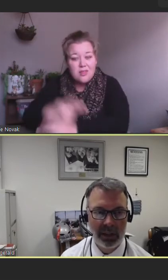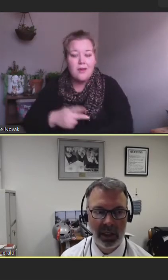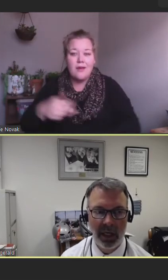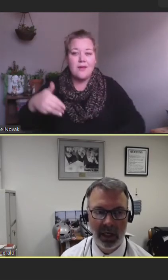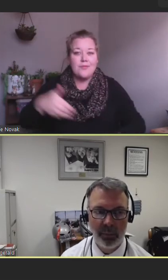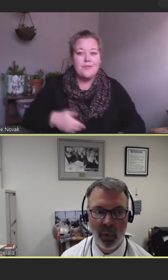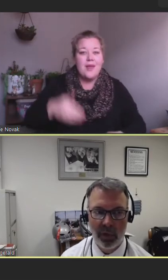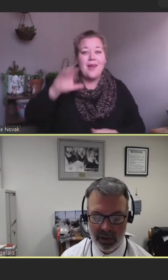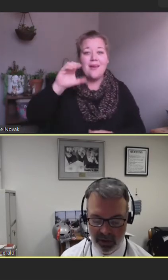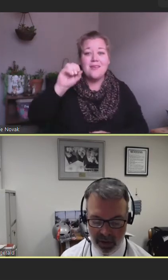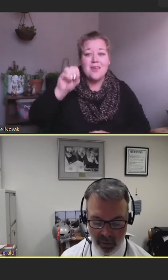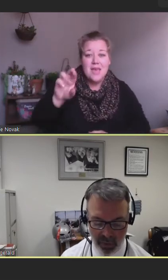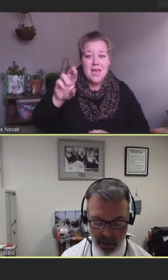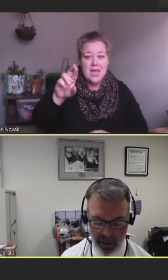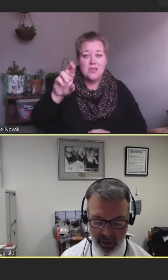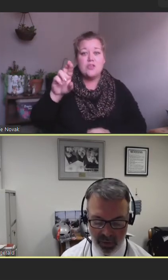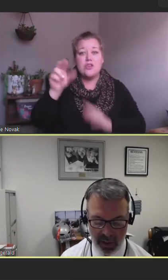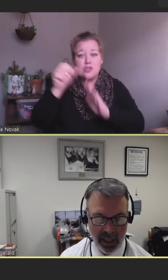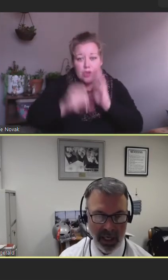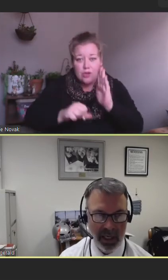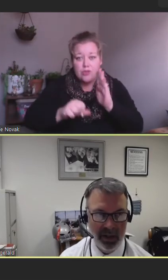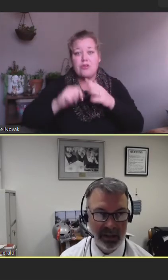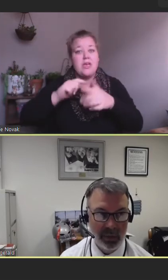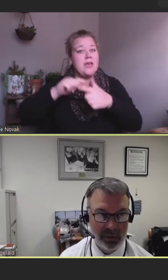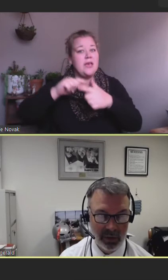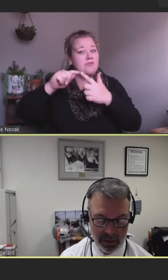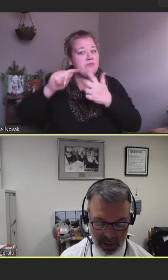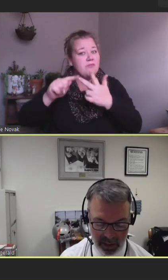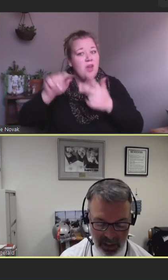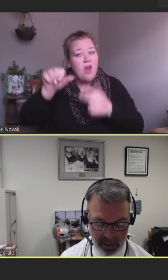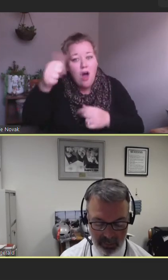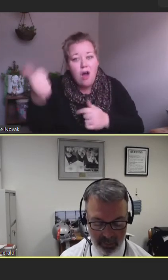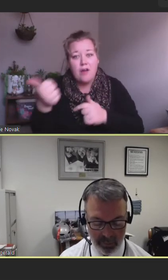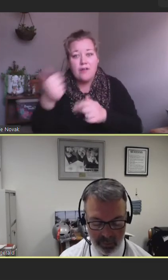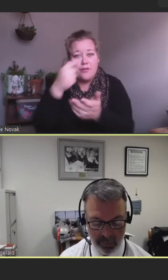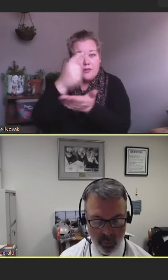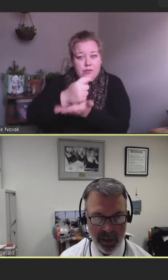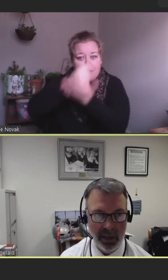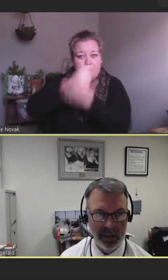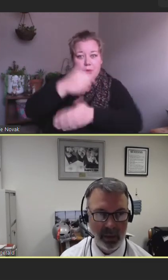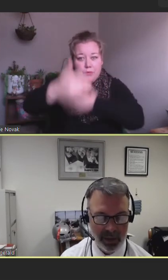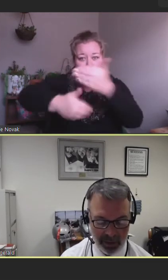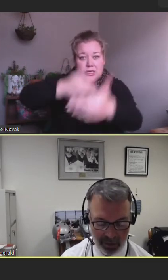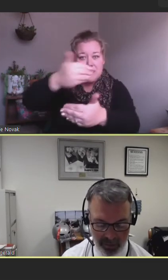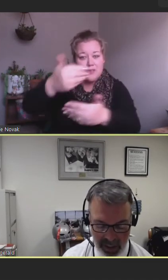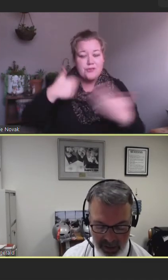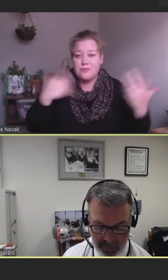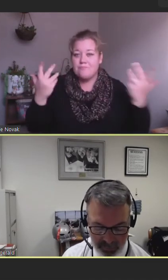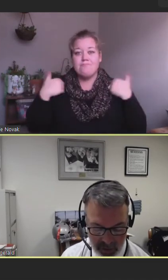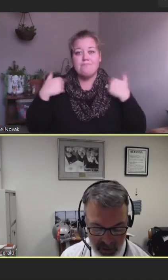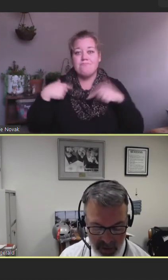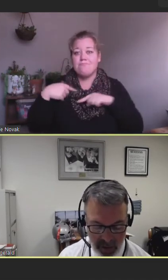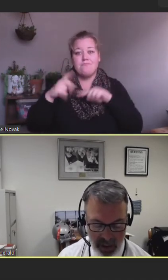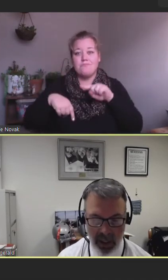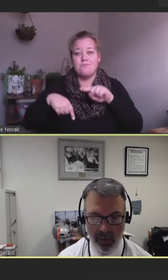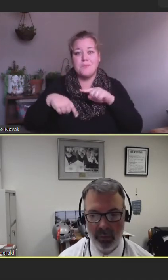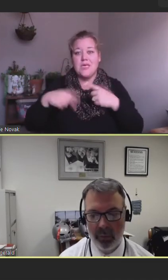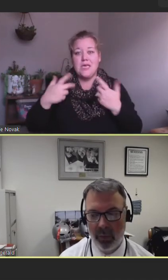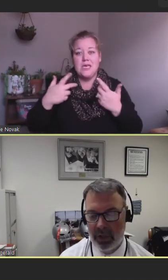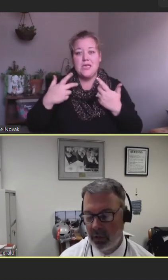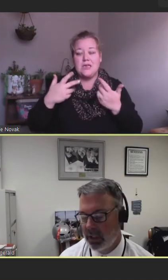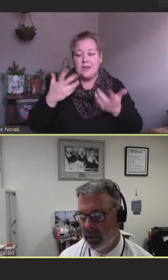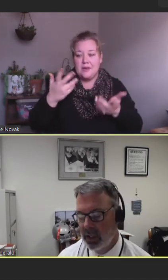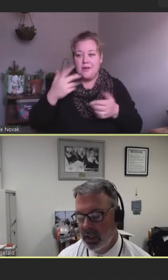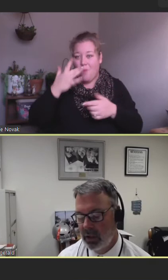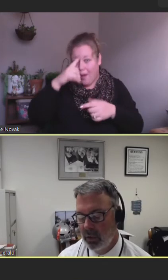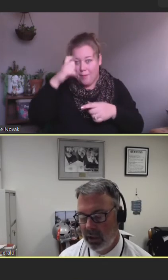really important to their overall health. And that's what's really kind of waking us up in the middle of the night. When